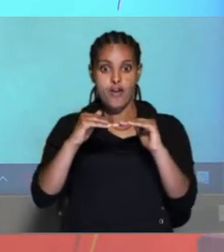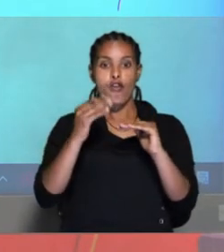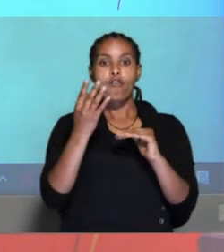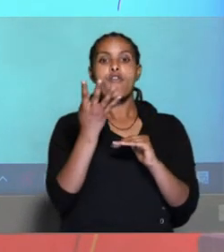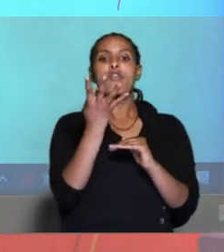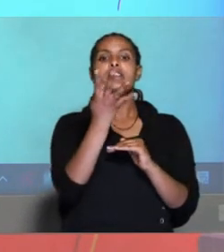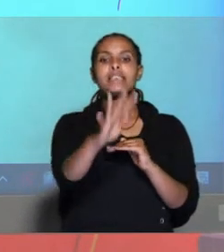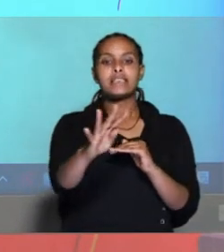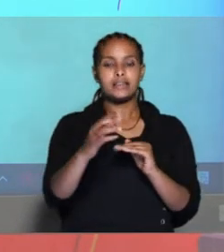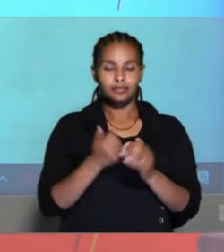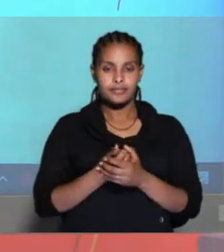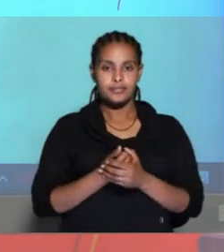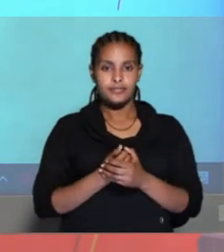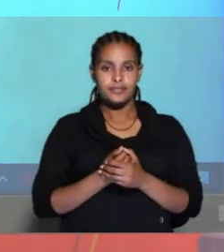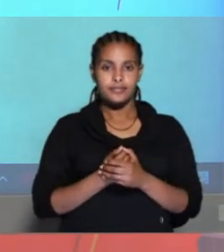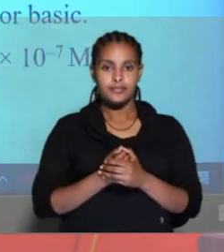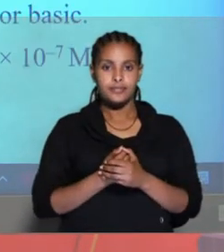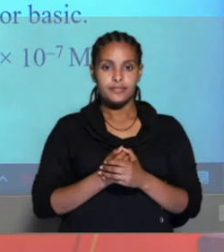14.